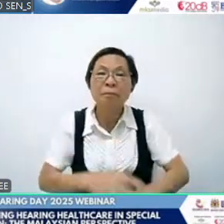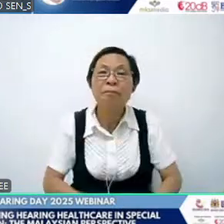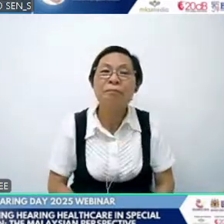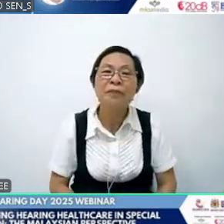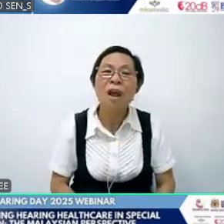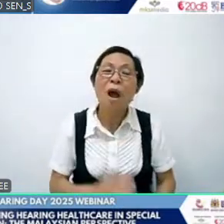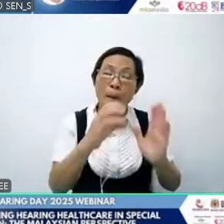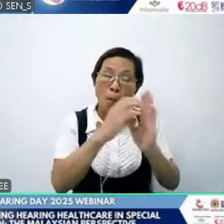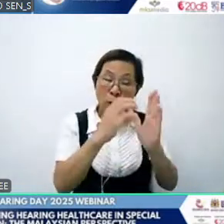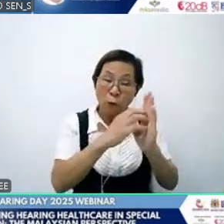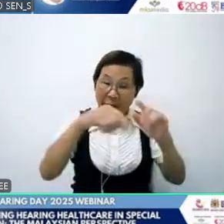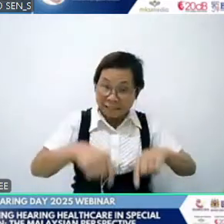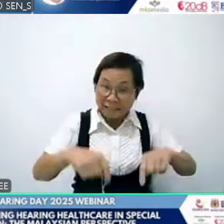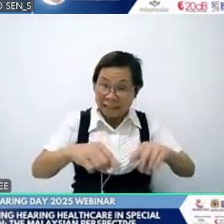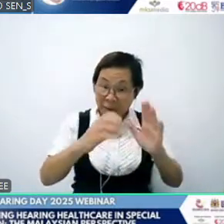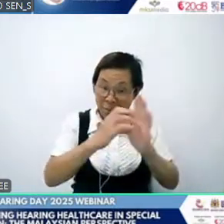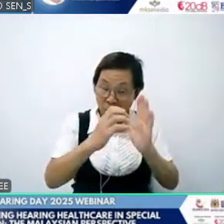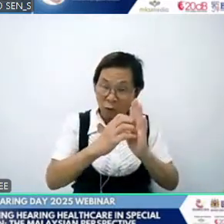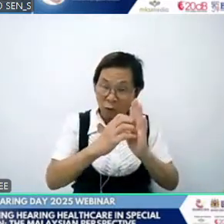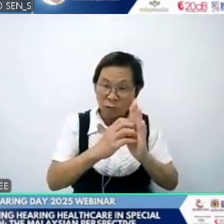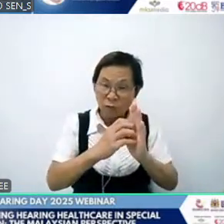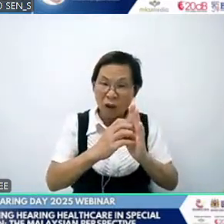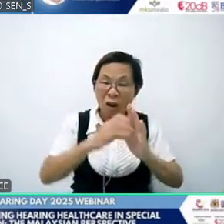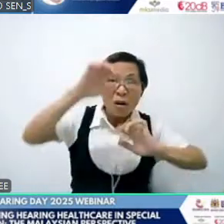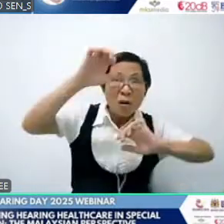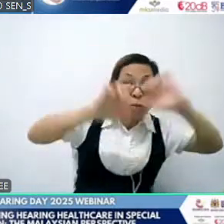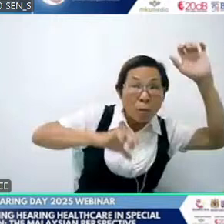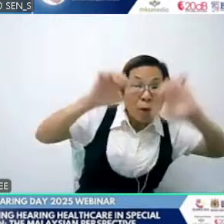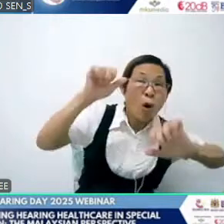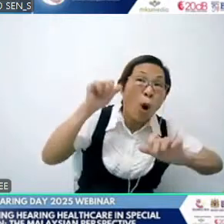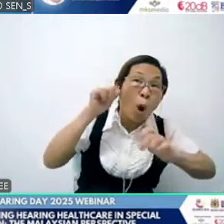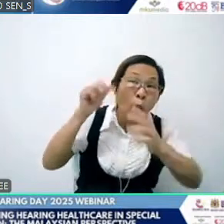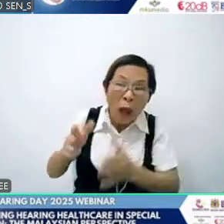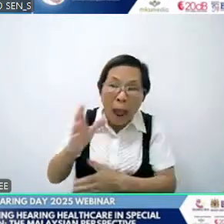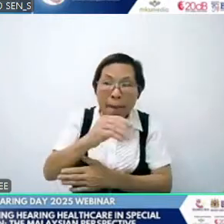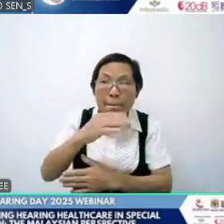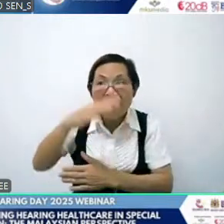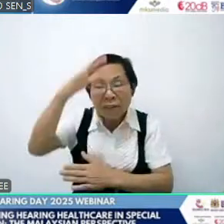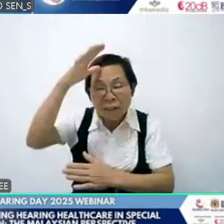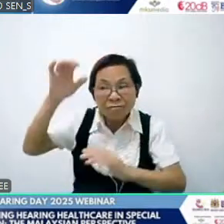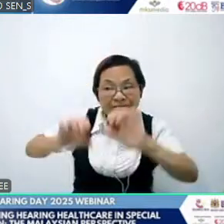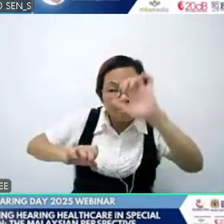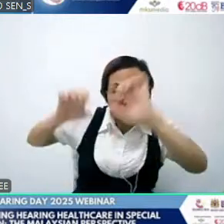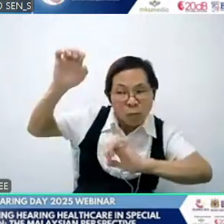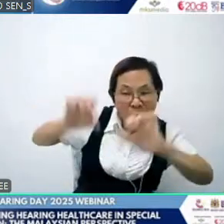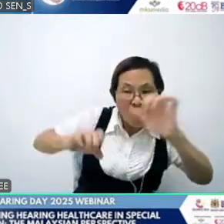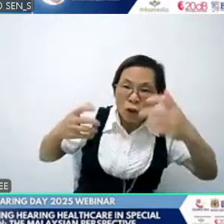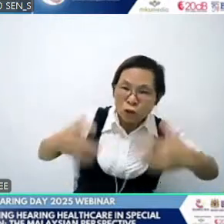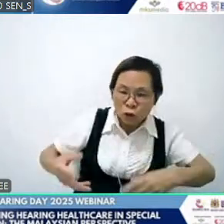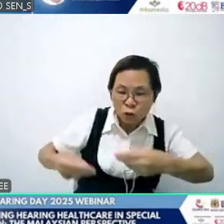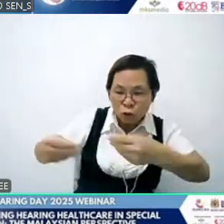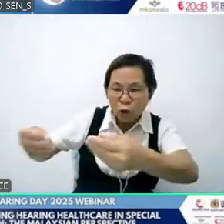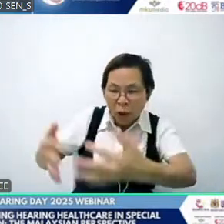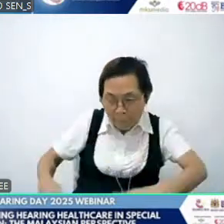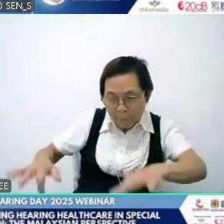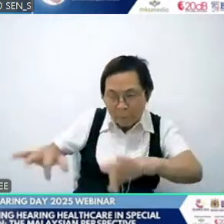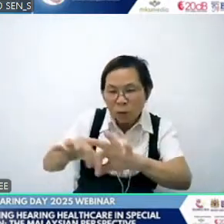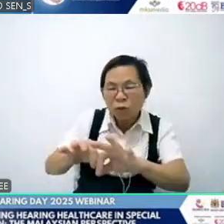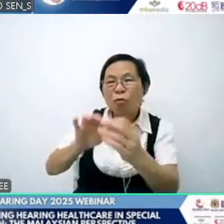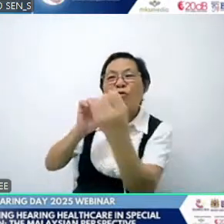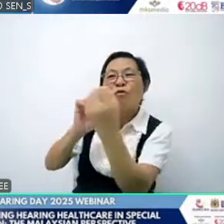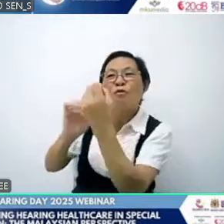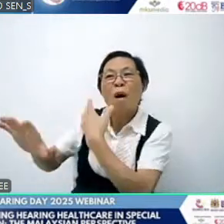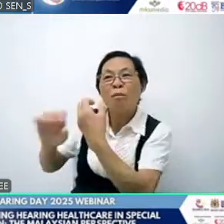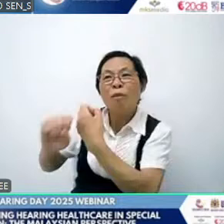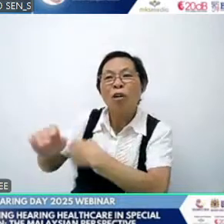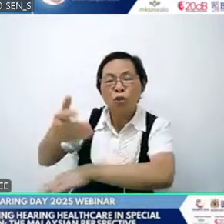In this stage, the module was reviewed by audiologists and parents who provided valuable feedback to enhance clarity